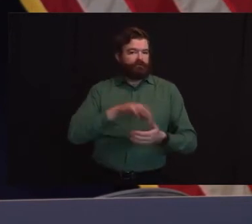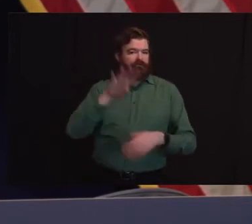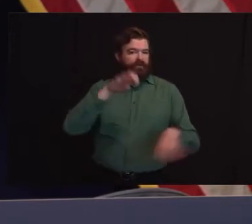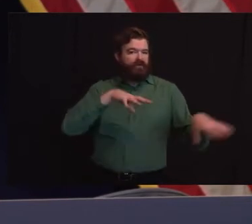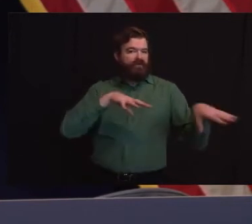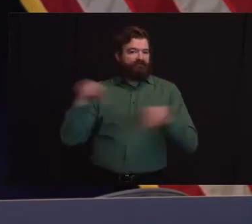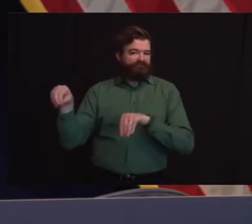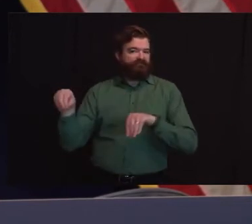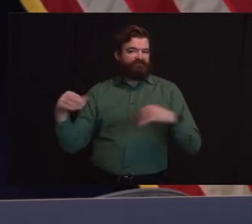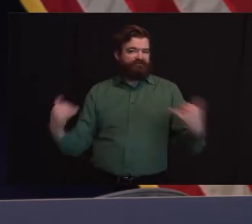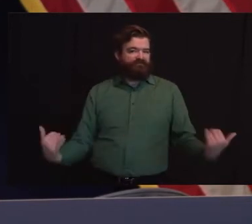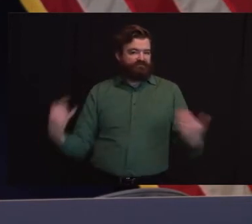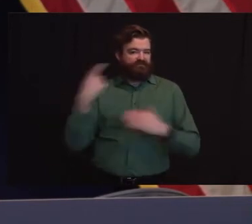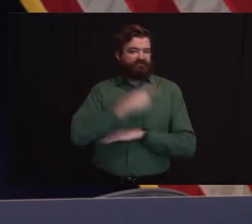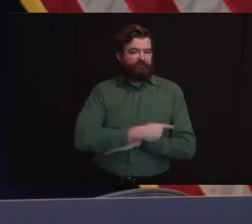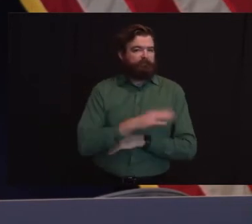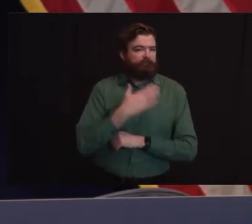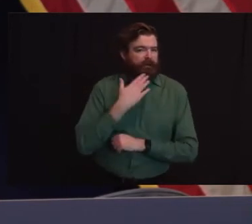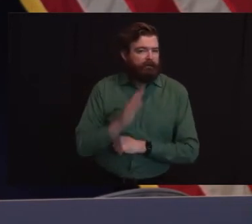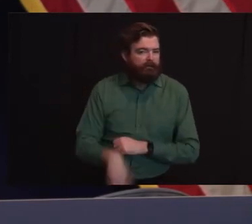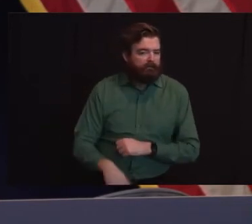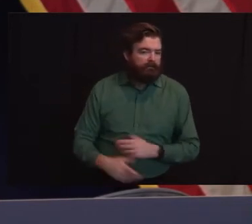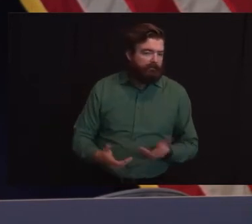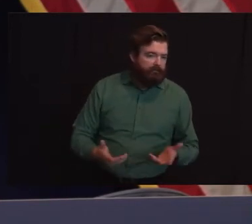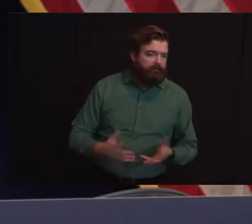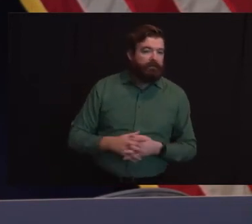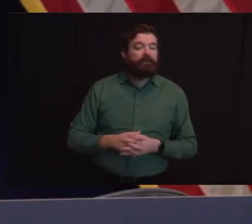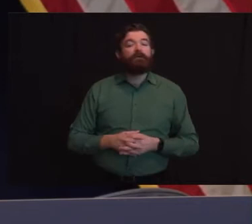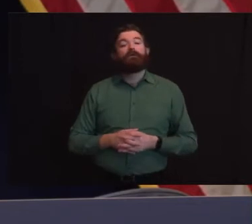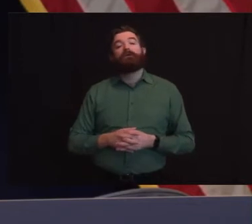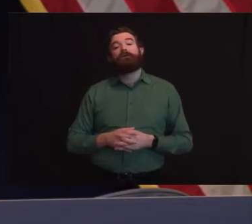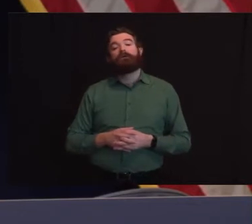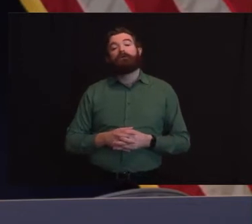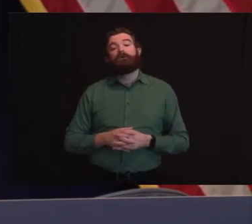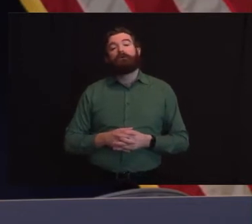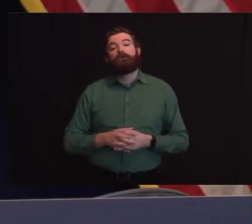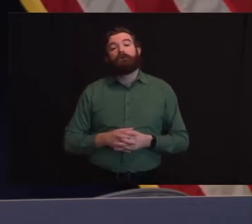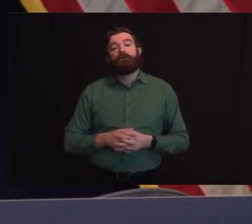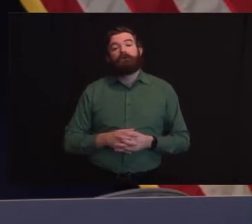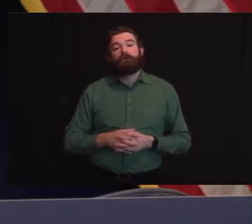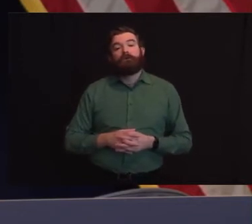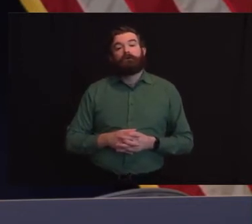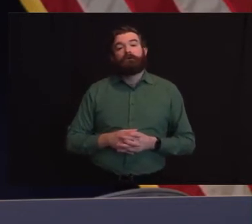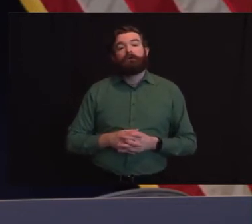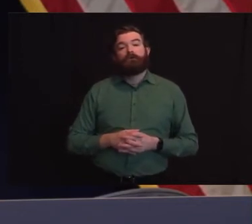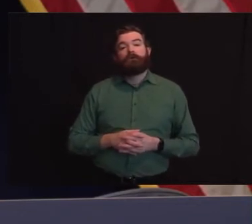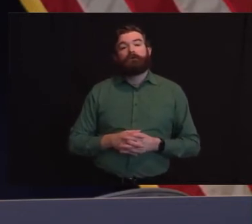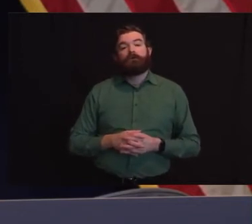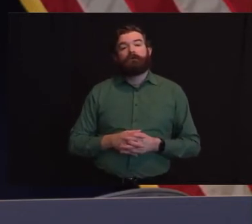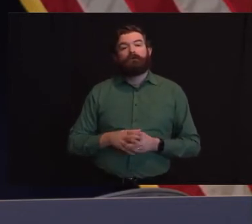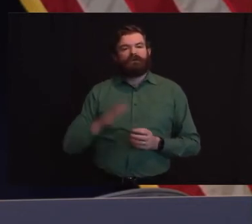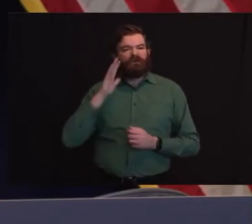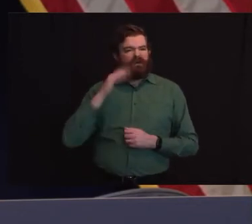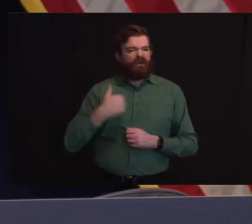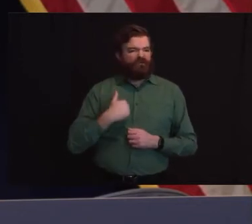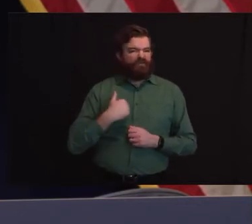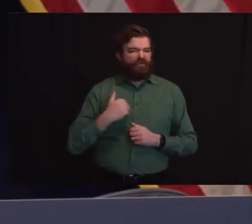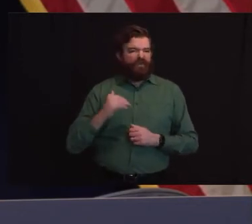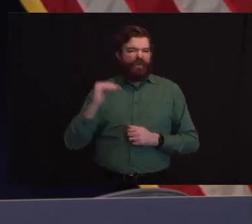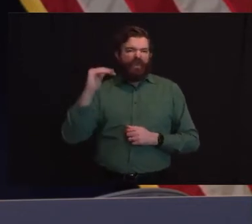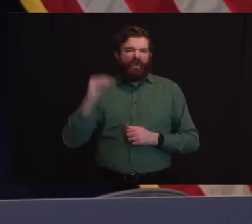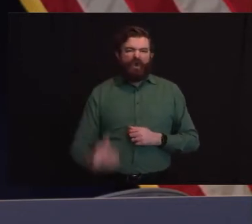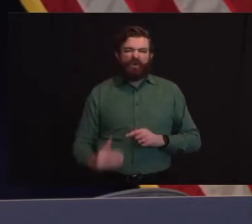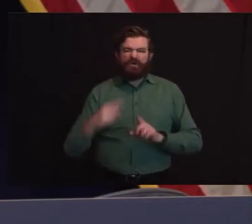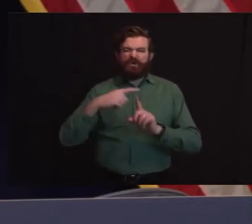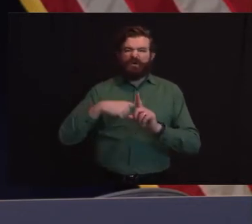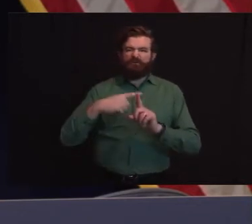But we're looking at both a continental low and a coastal low, which are notoriously, those coastal lows are tough to predict, even